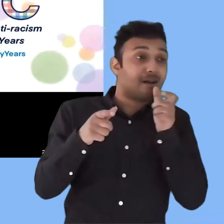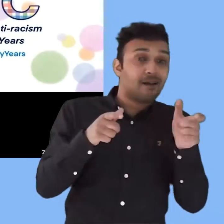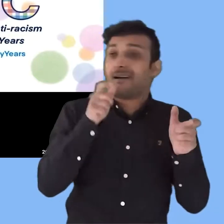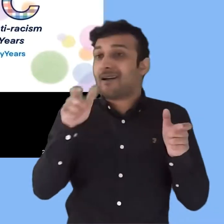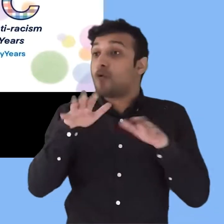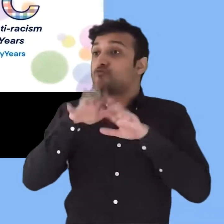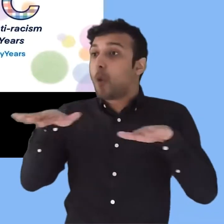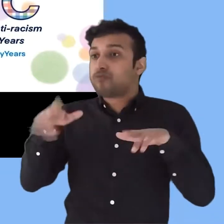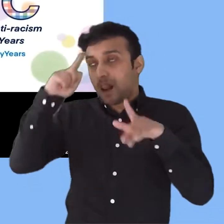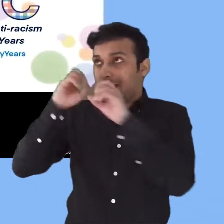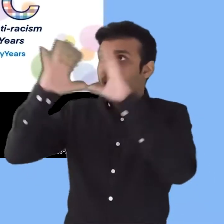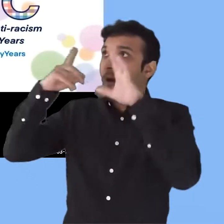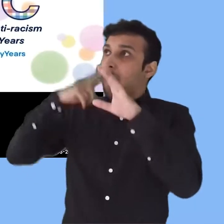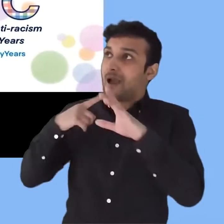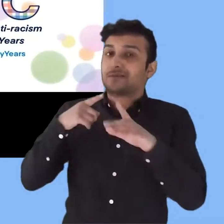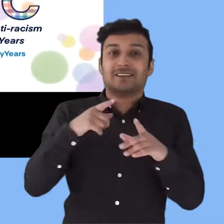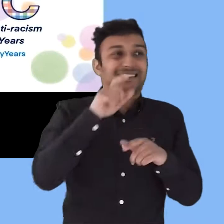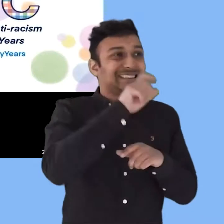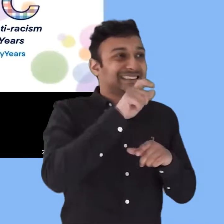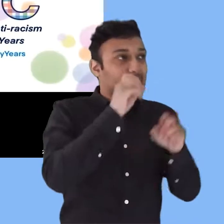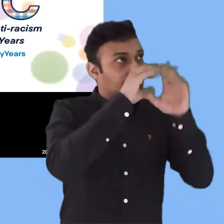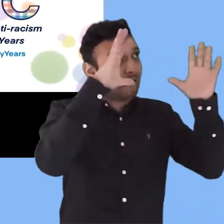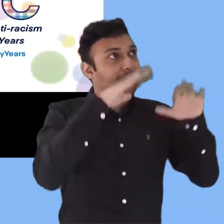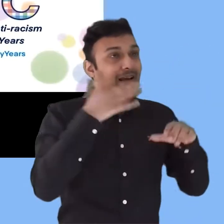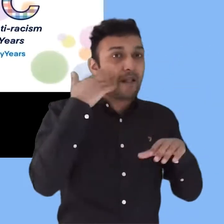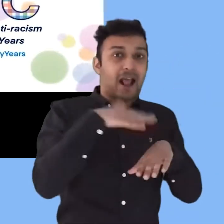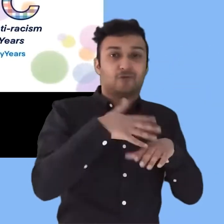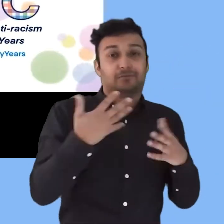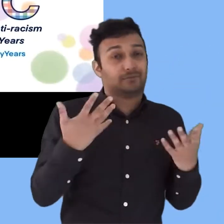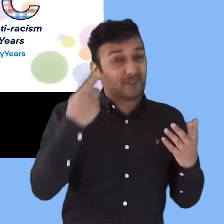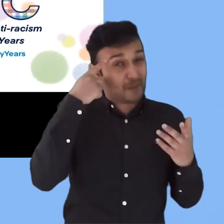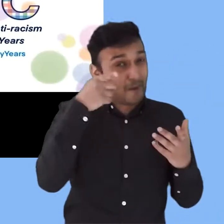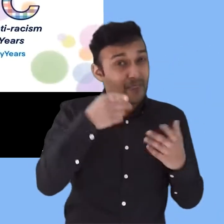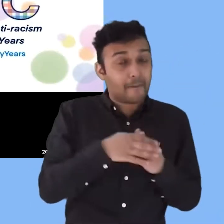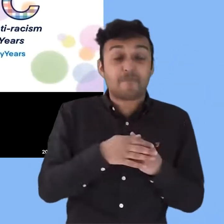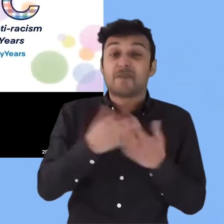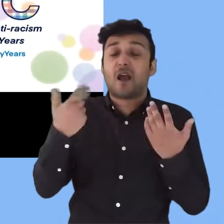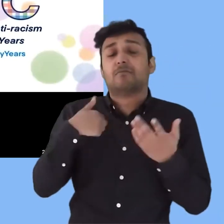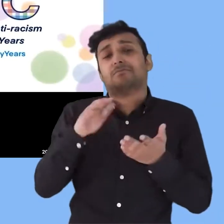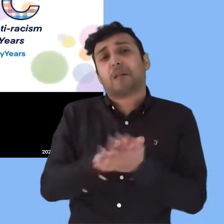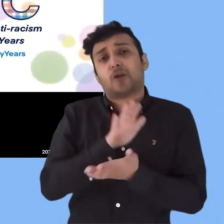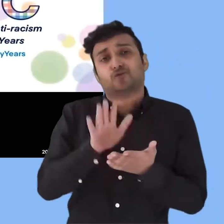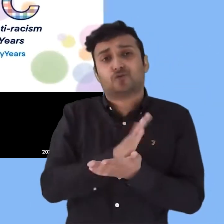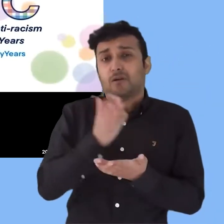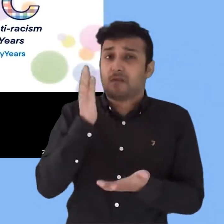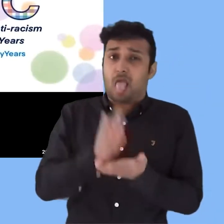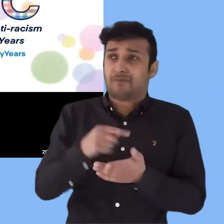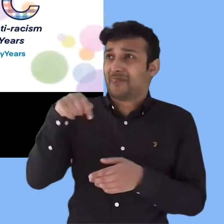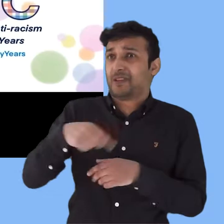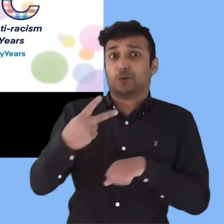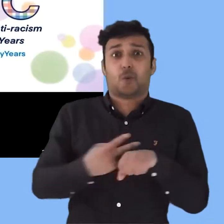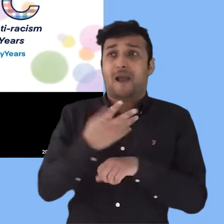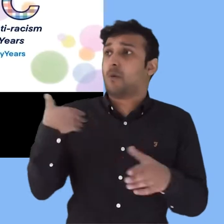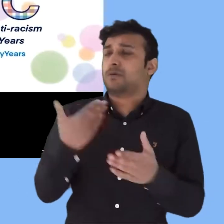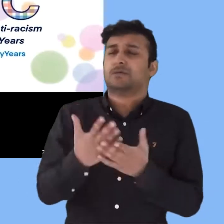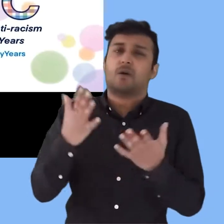this afternoon. This past 2 hours have been so important, so powerful. And I use that word because that's the word that comes to mind.